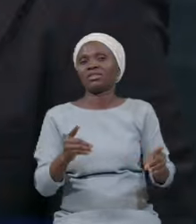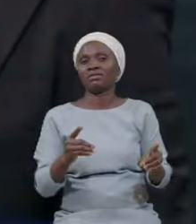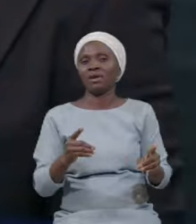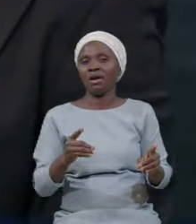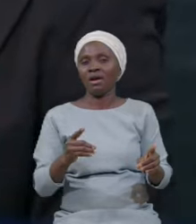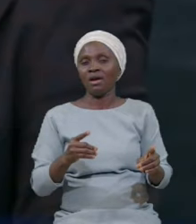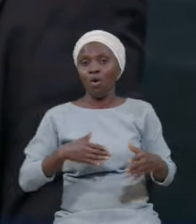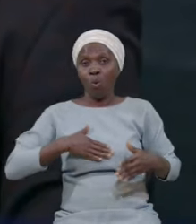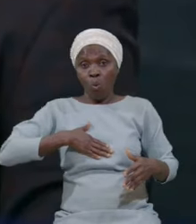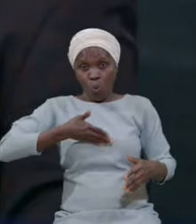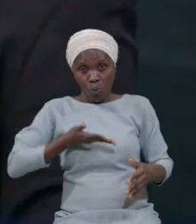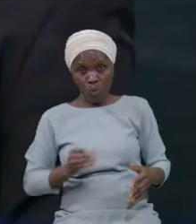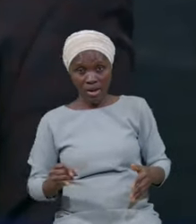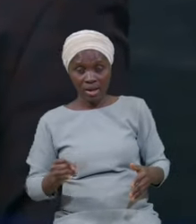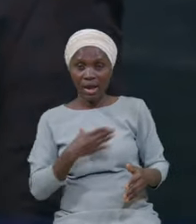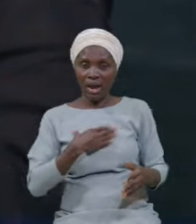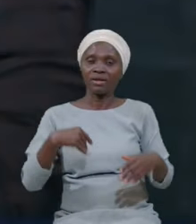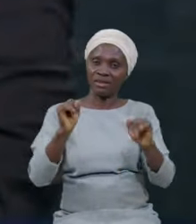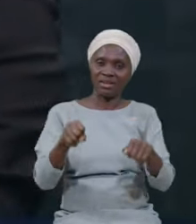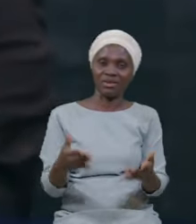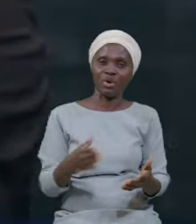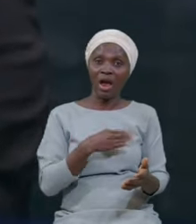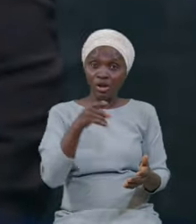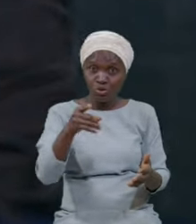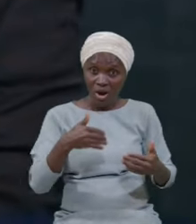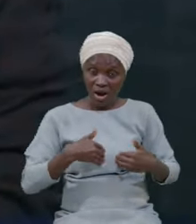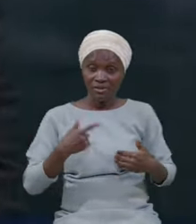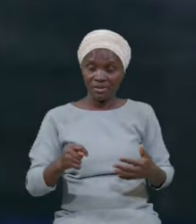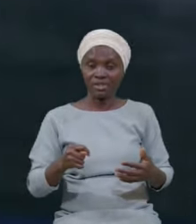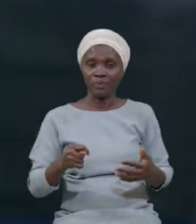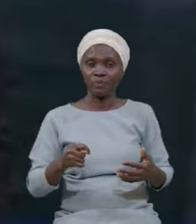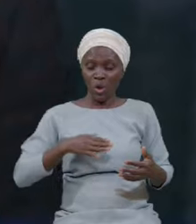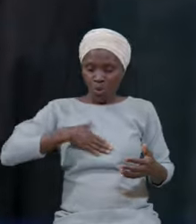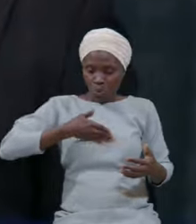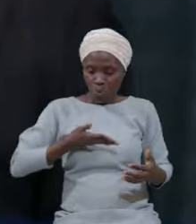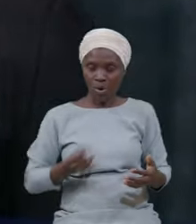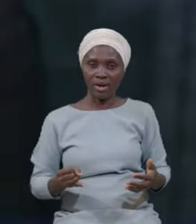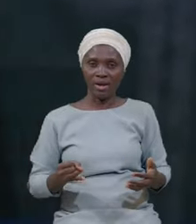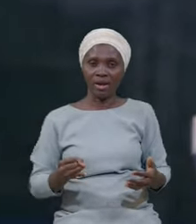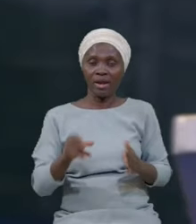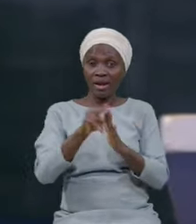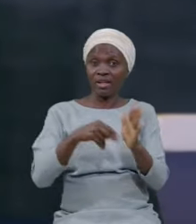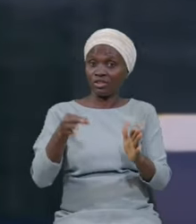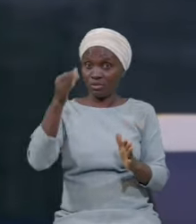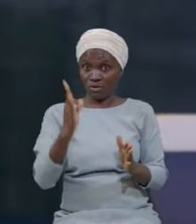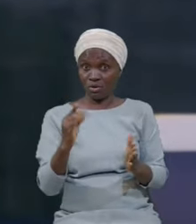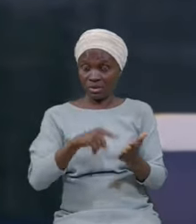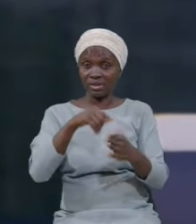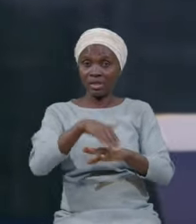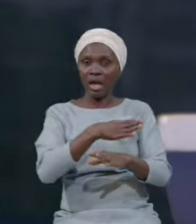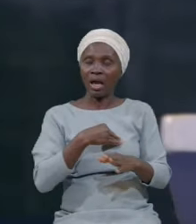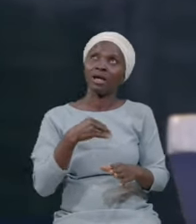the willingness of God tonight. You have the ability of God tonight. It will set you free. Yeah.